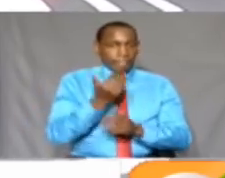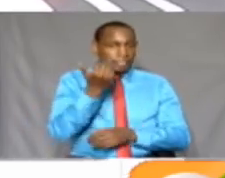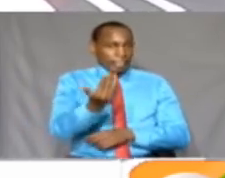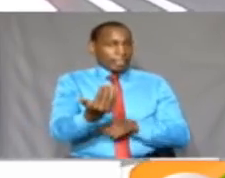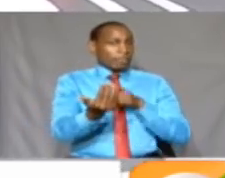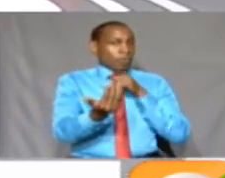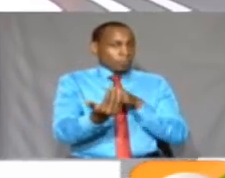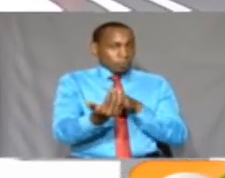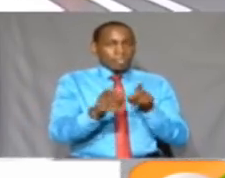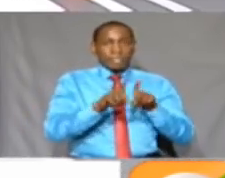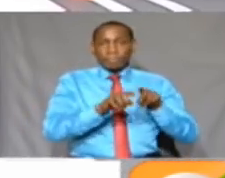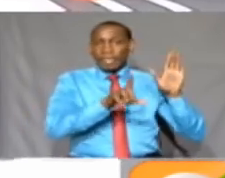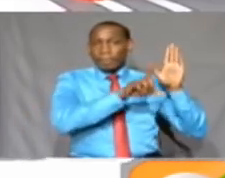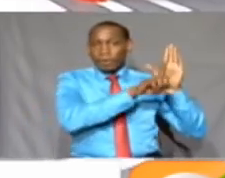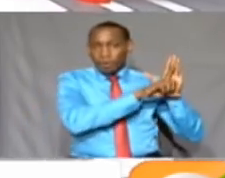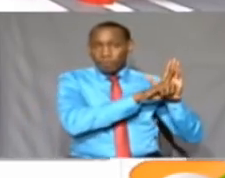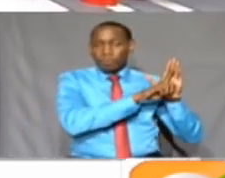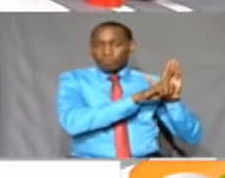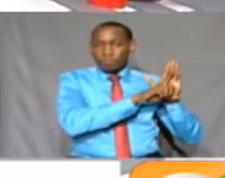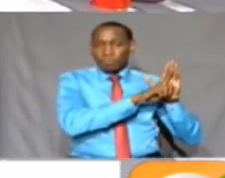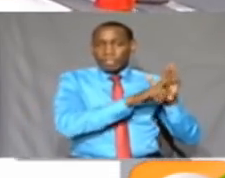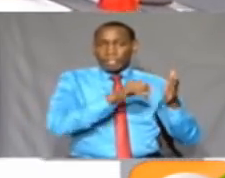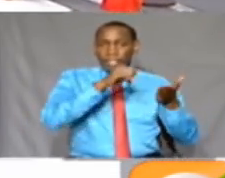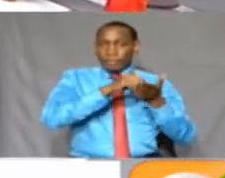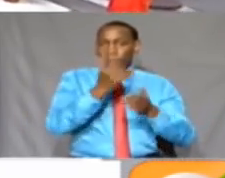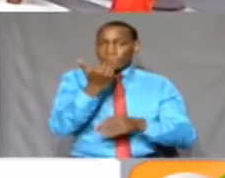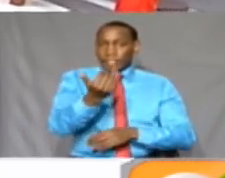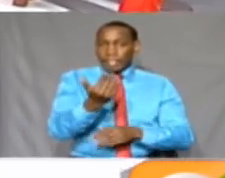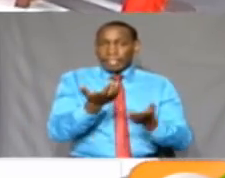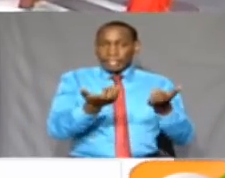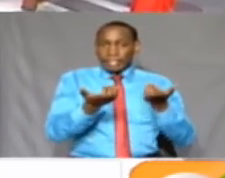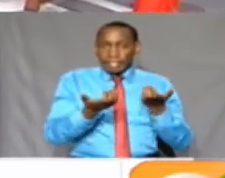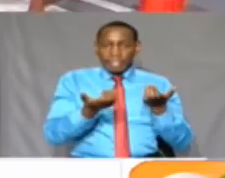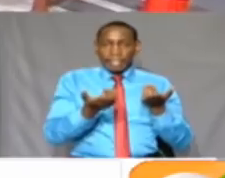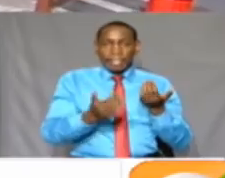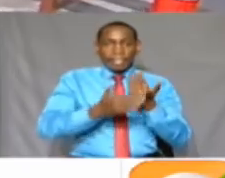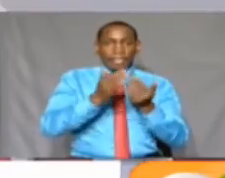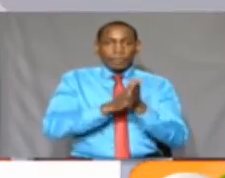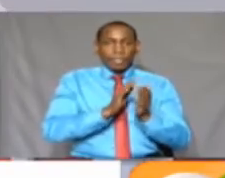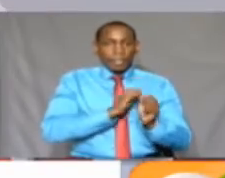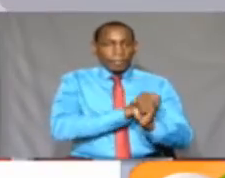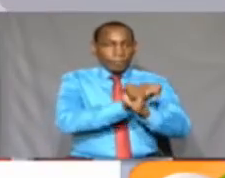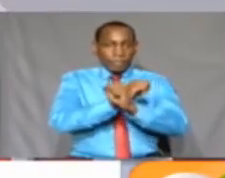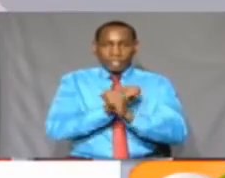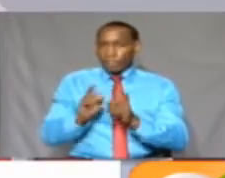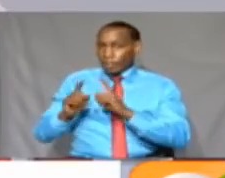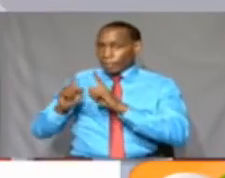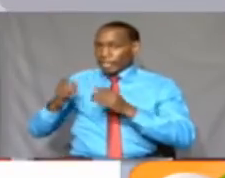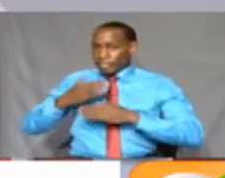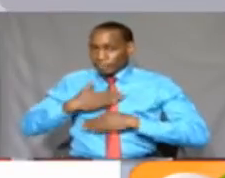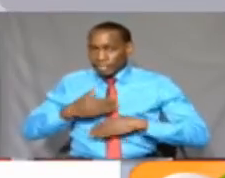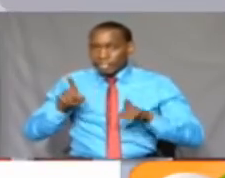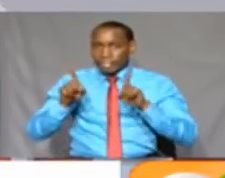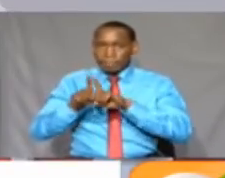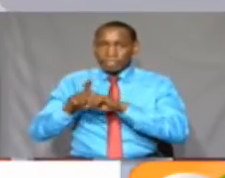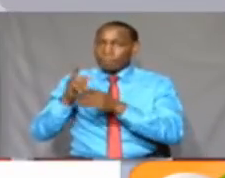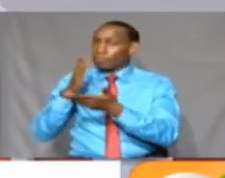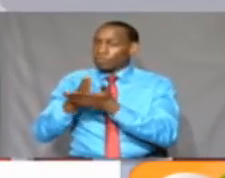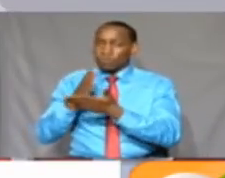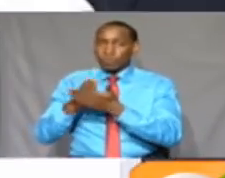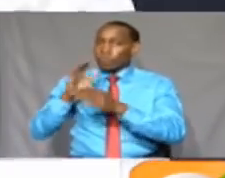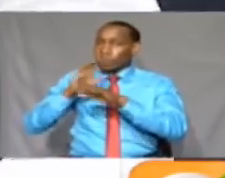that under the law we consider as a child in need of care and protection. But Mheshimiwa, isn't that very